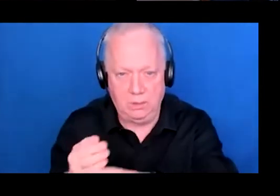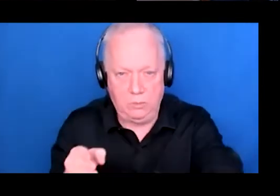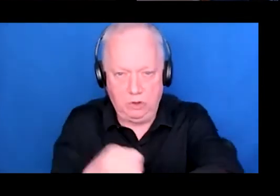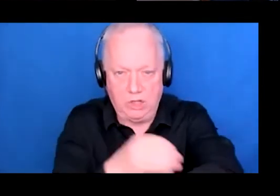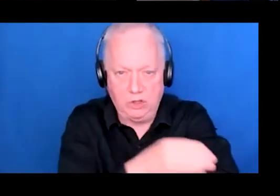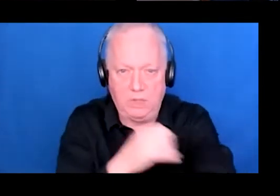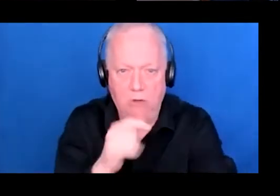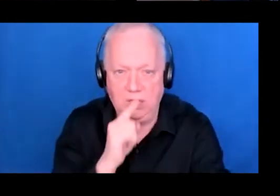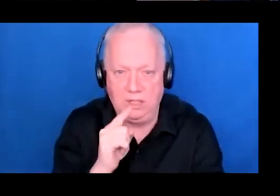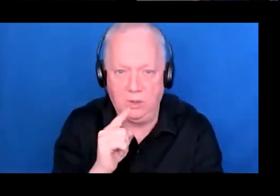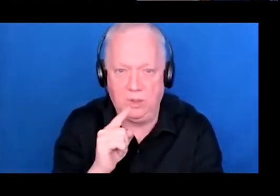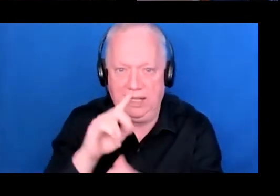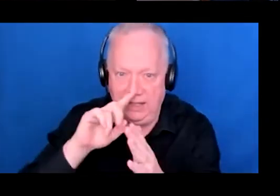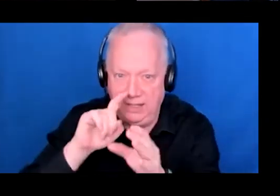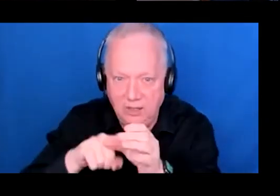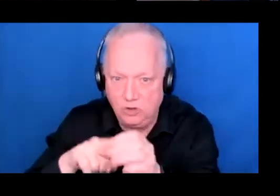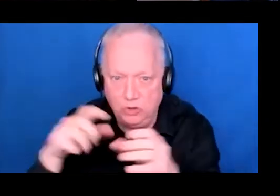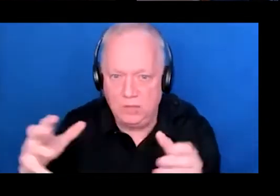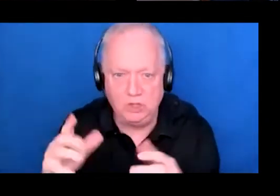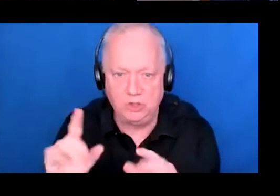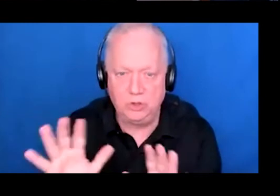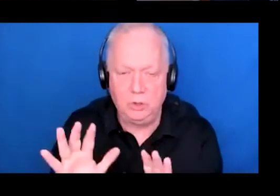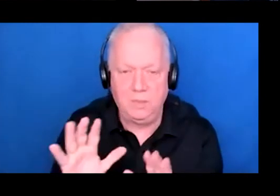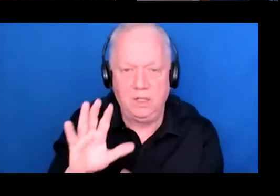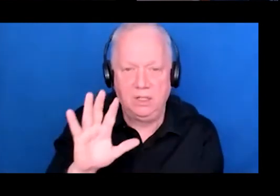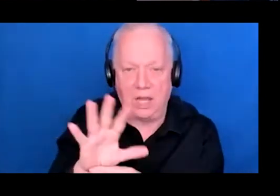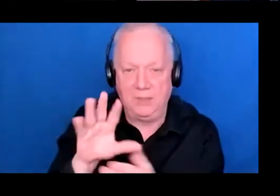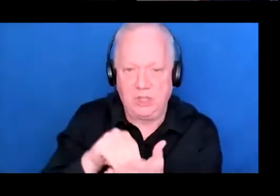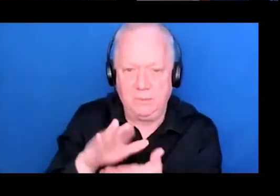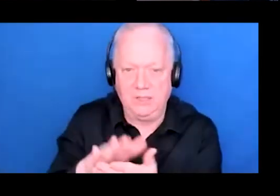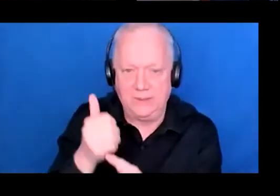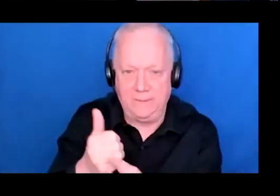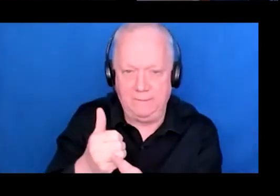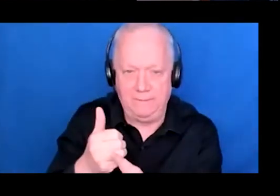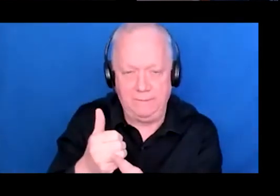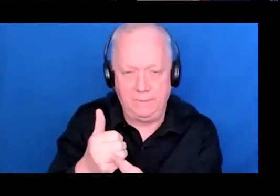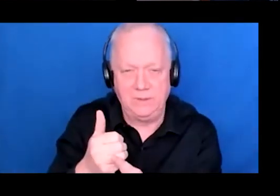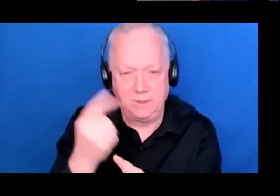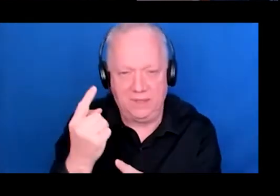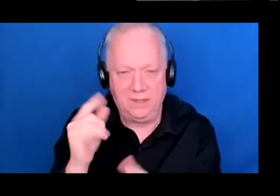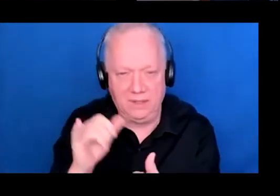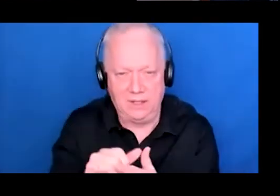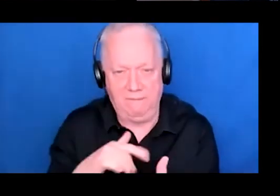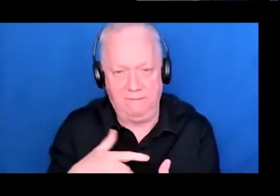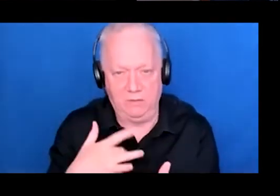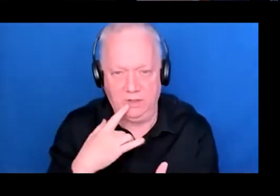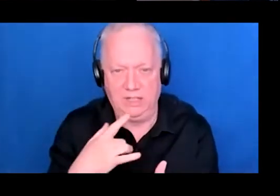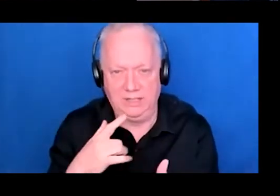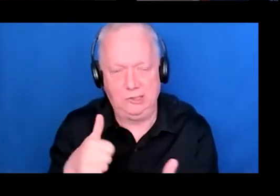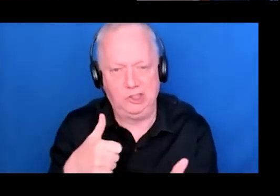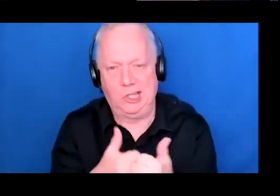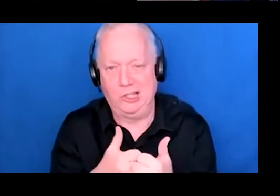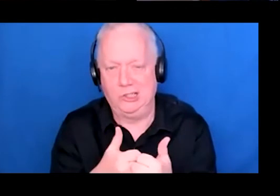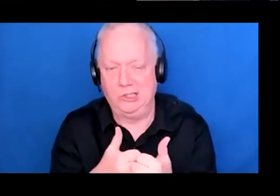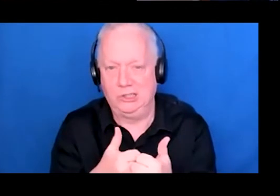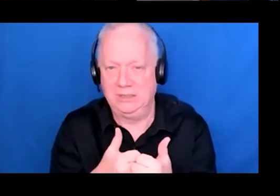of really going into it too much. So I think that the documentary documenting itself was something that I felt very challenged by and